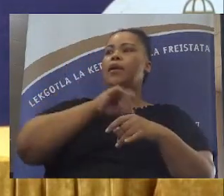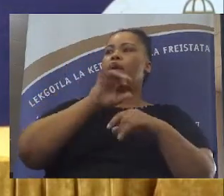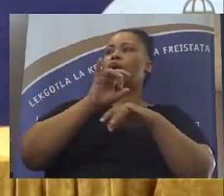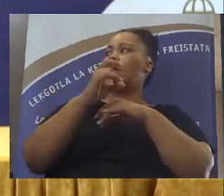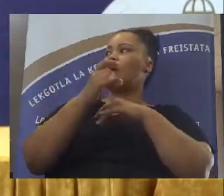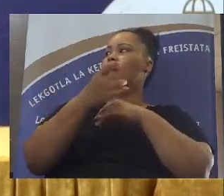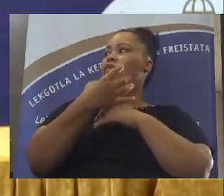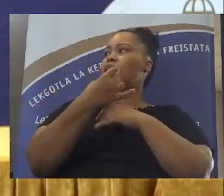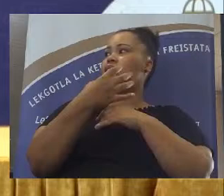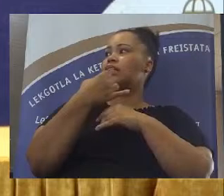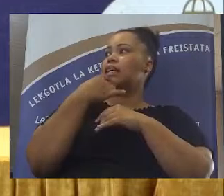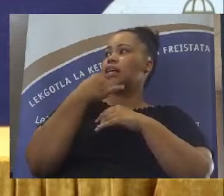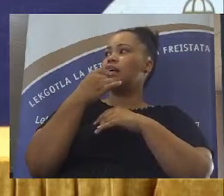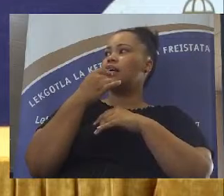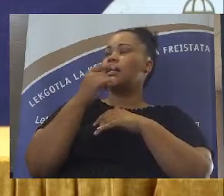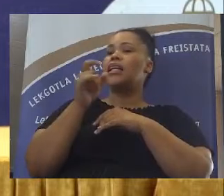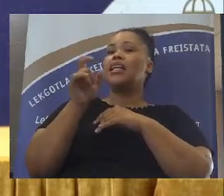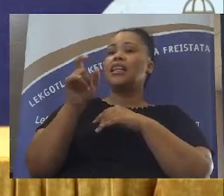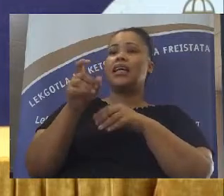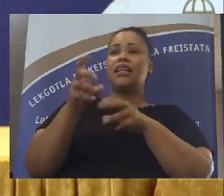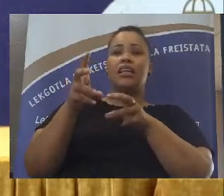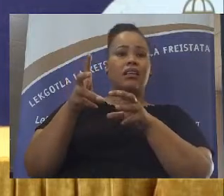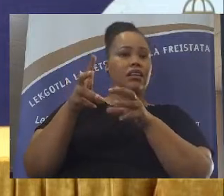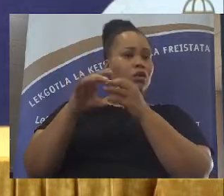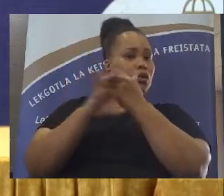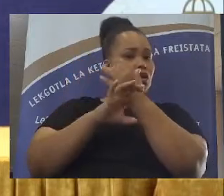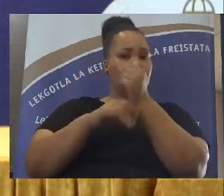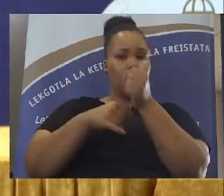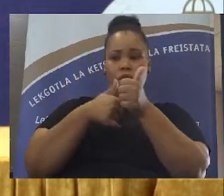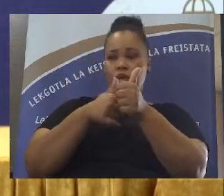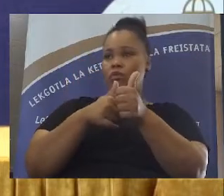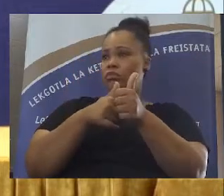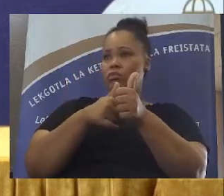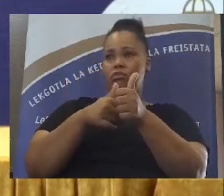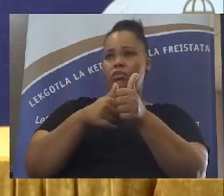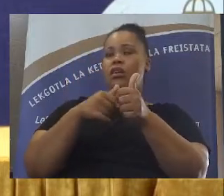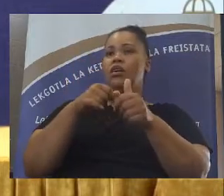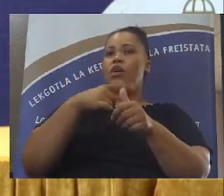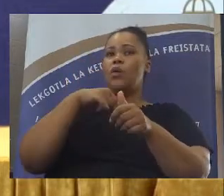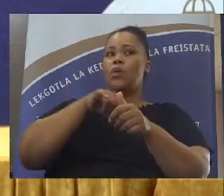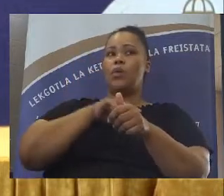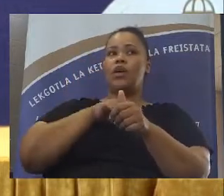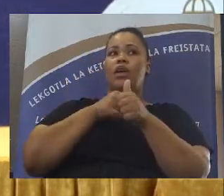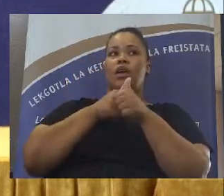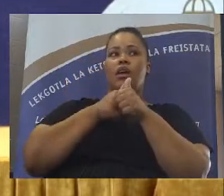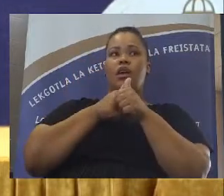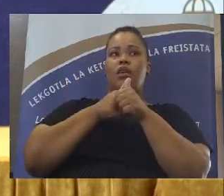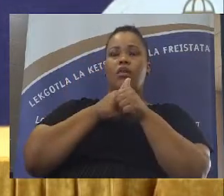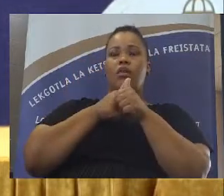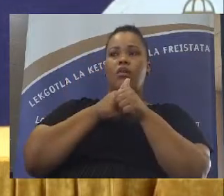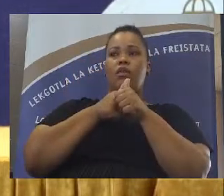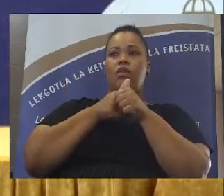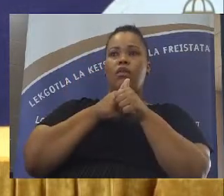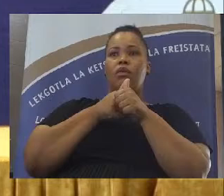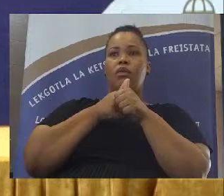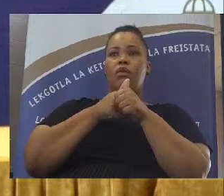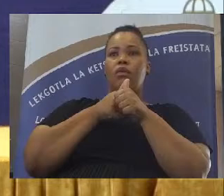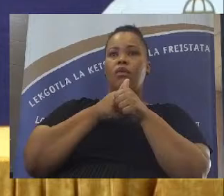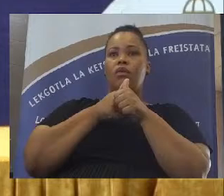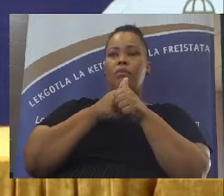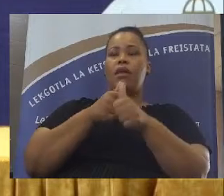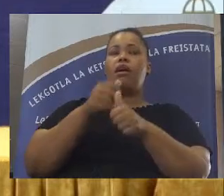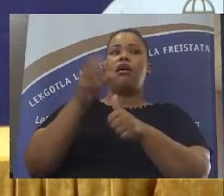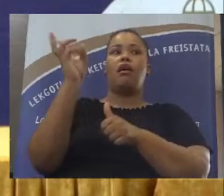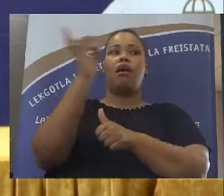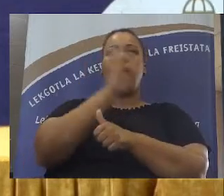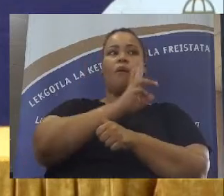say that that is unconstitutional, you need to amend that. So we're complying with that warning